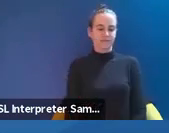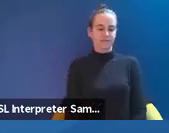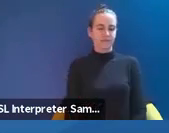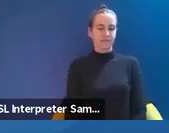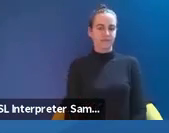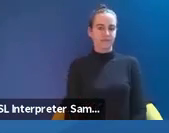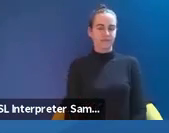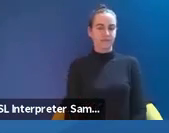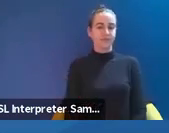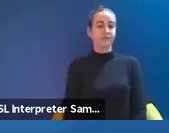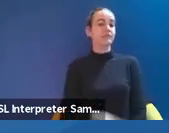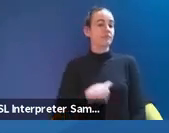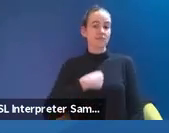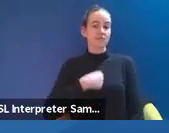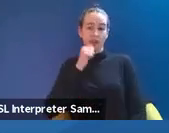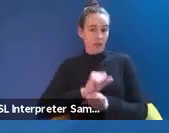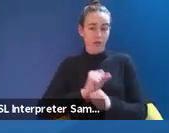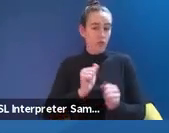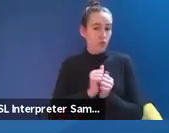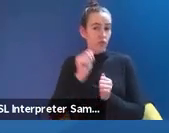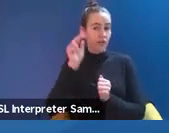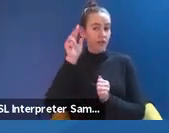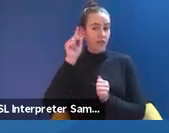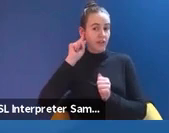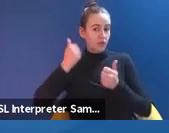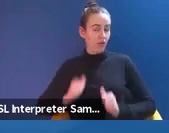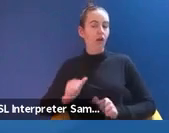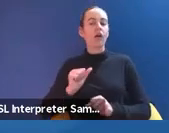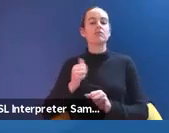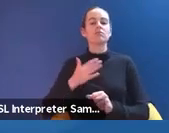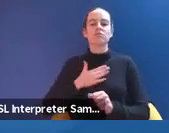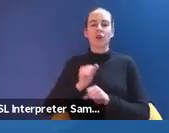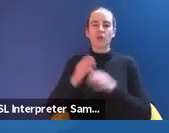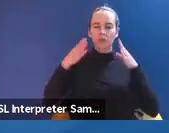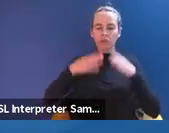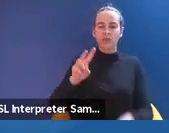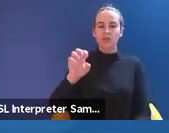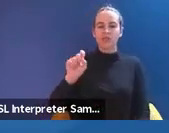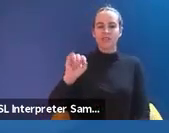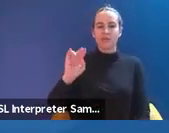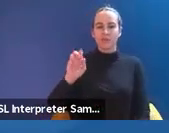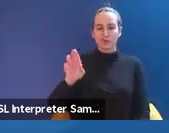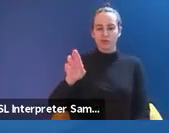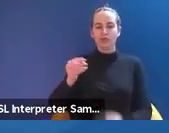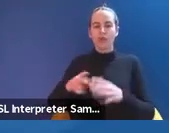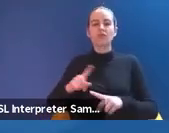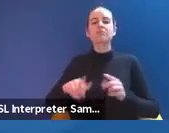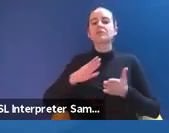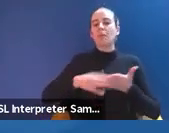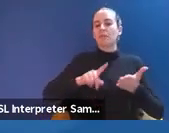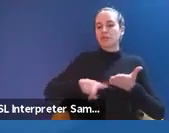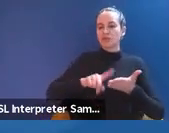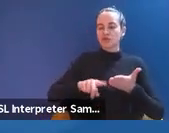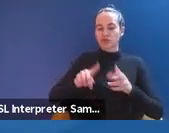Well, I don't work with hearing loss. I work with vestibular loss, but there has been a little bit of work looking at the difference between pre-diabetes and